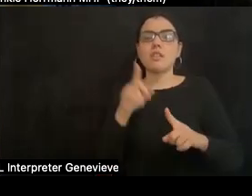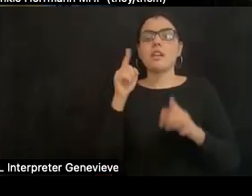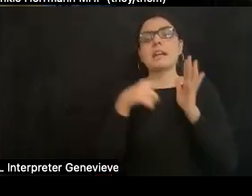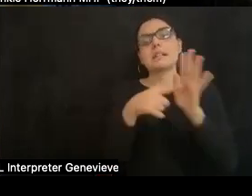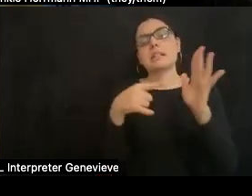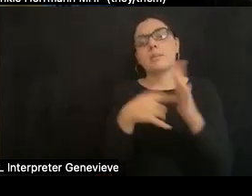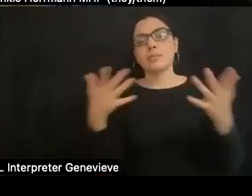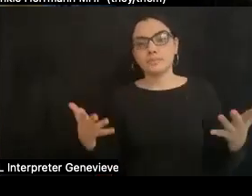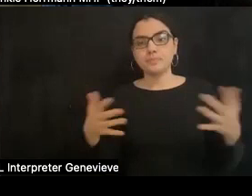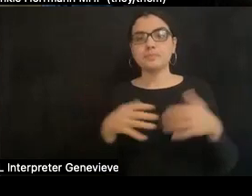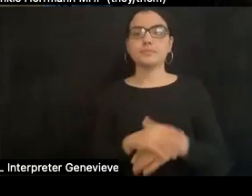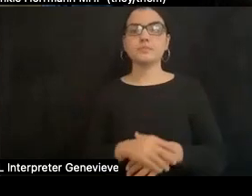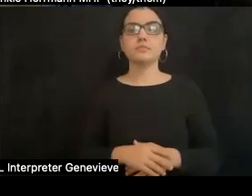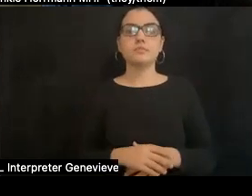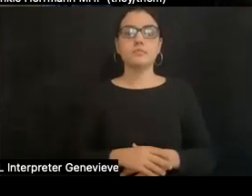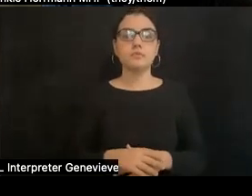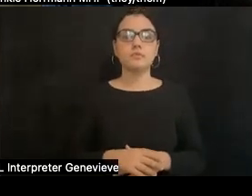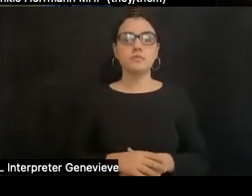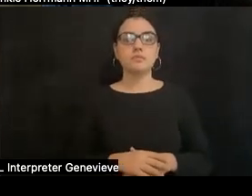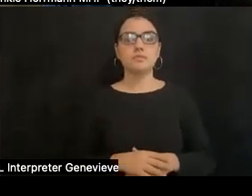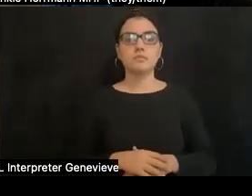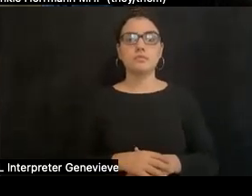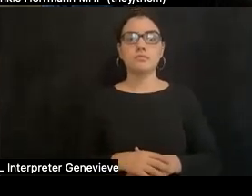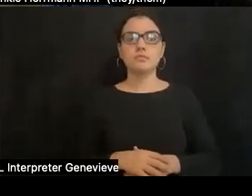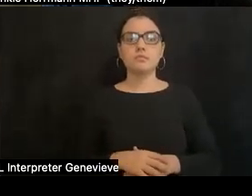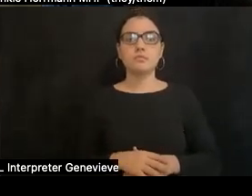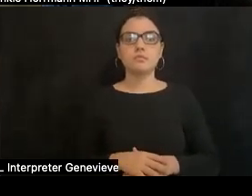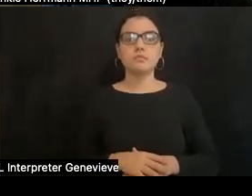know, if somebody wants,